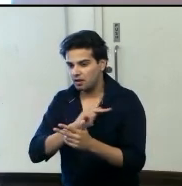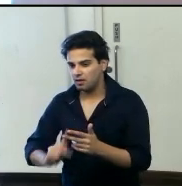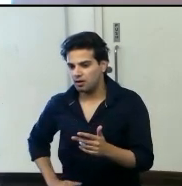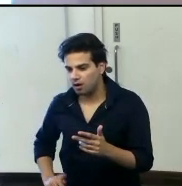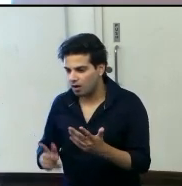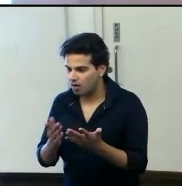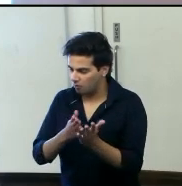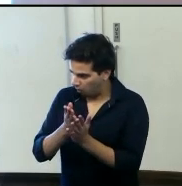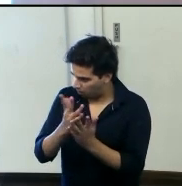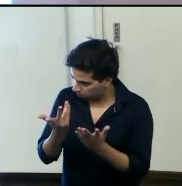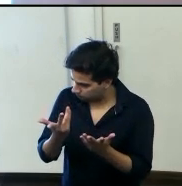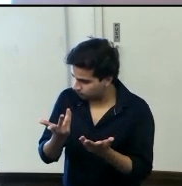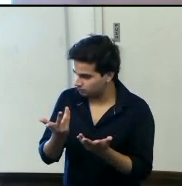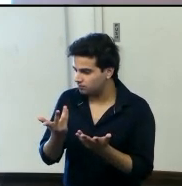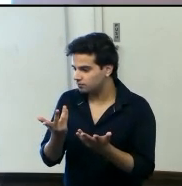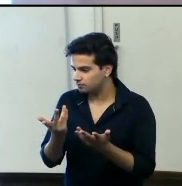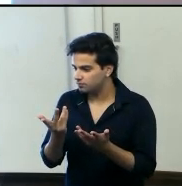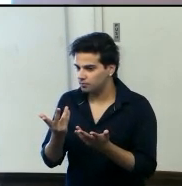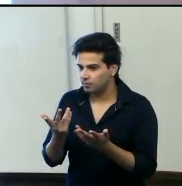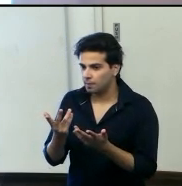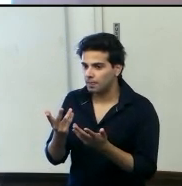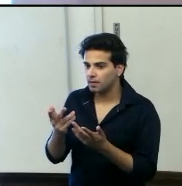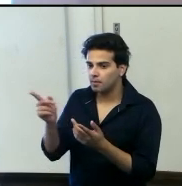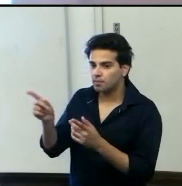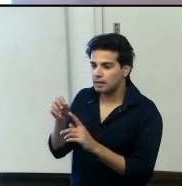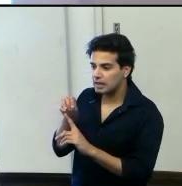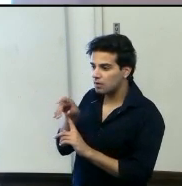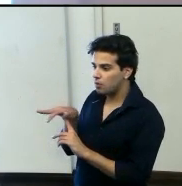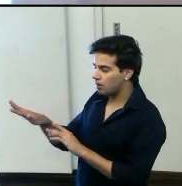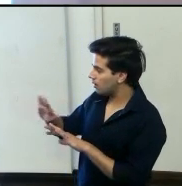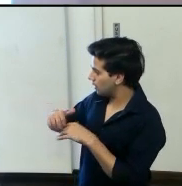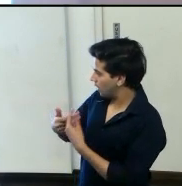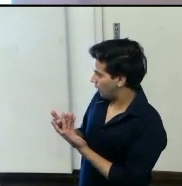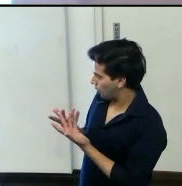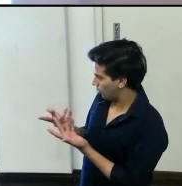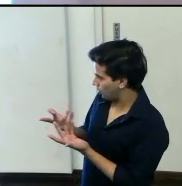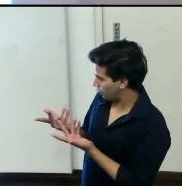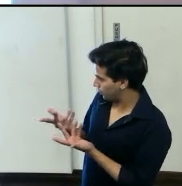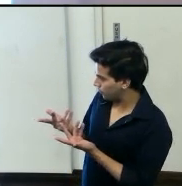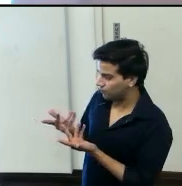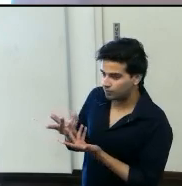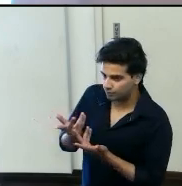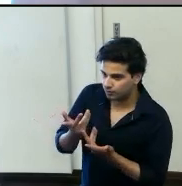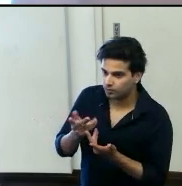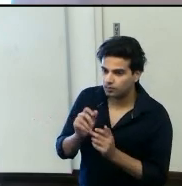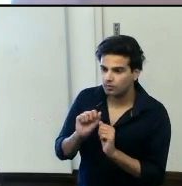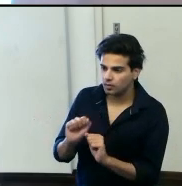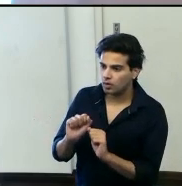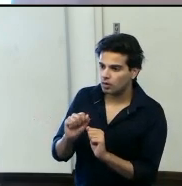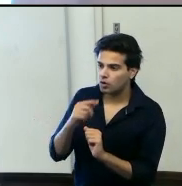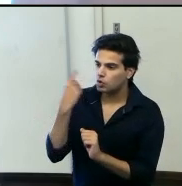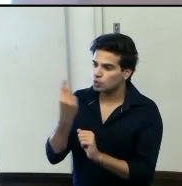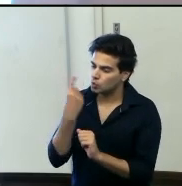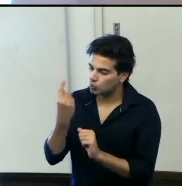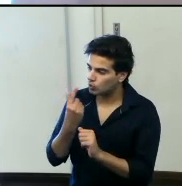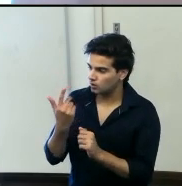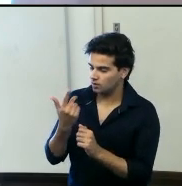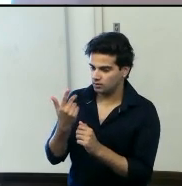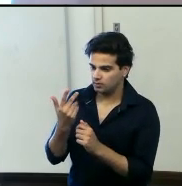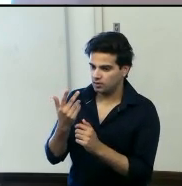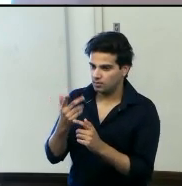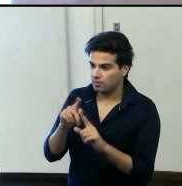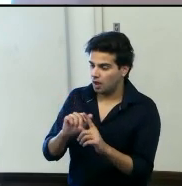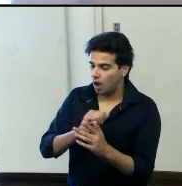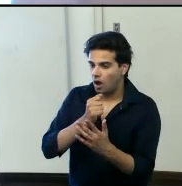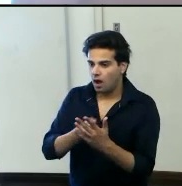forms. How did it influence you, and why have you been using, how did you arrive